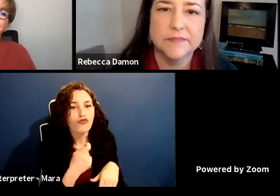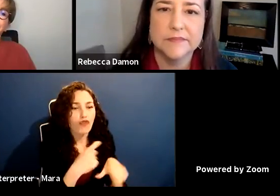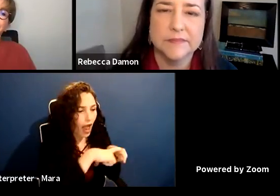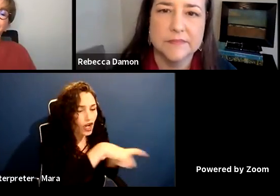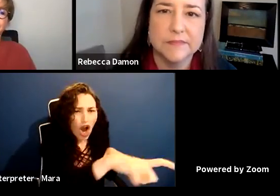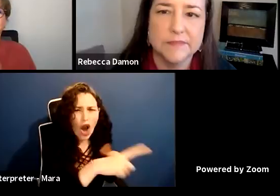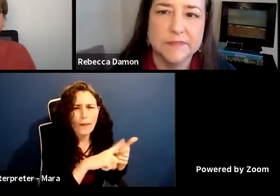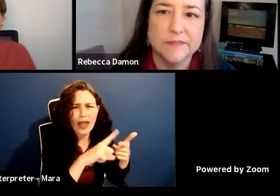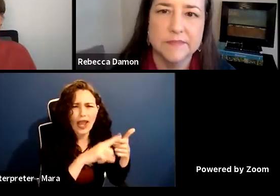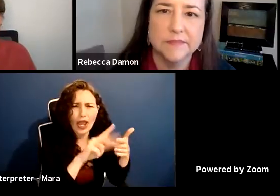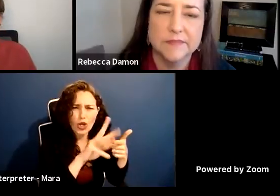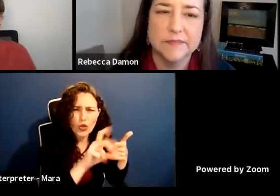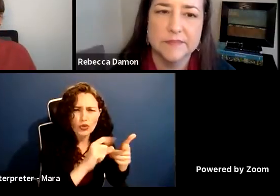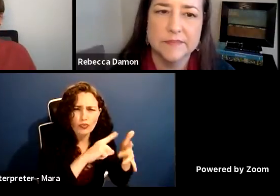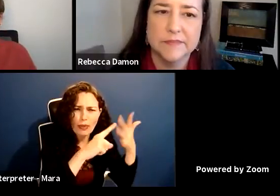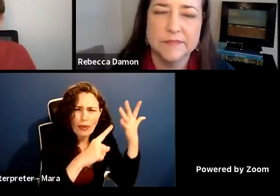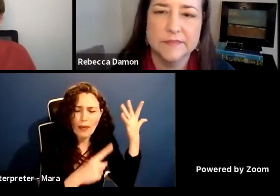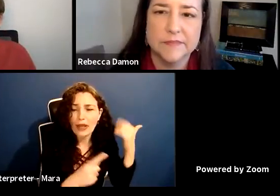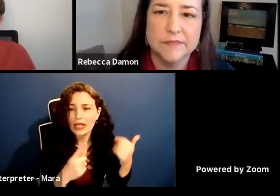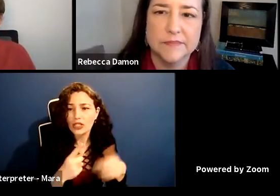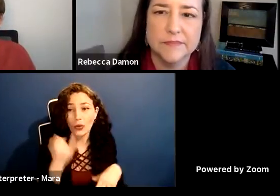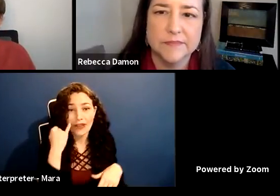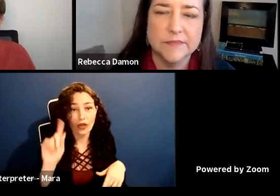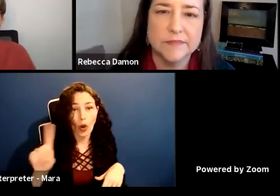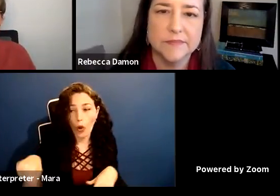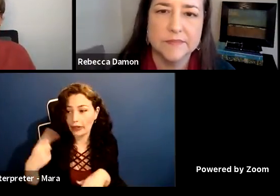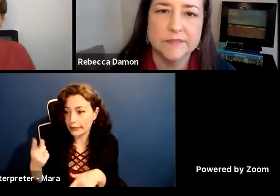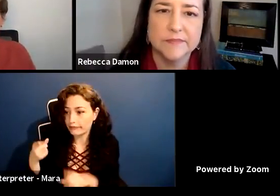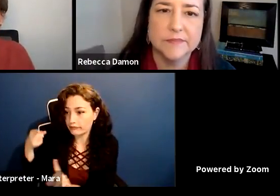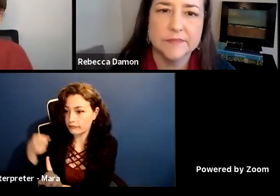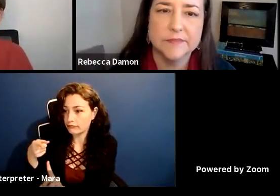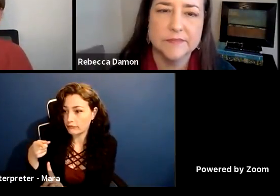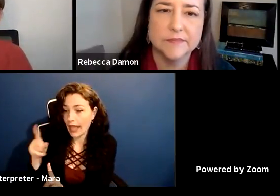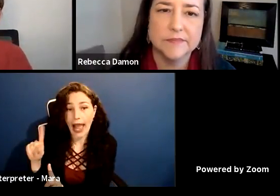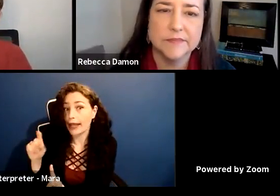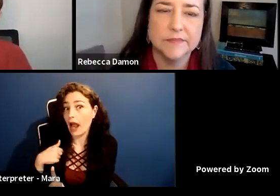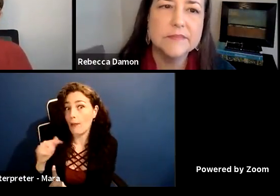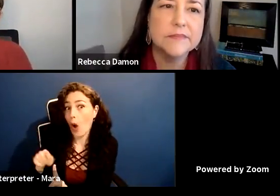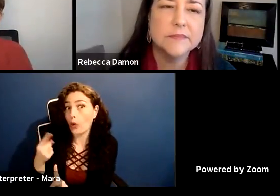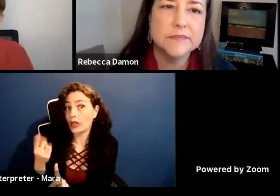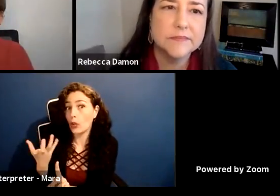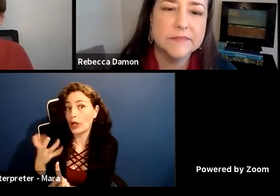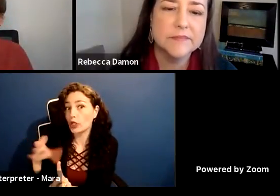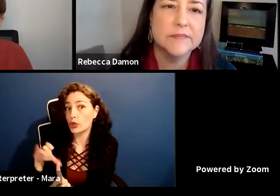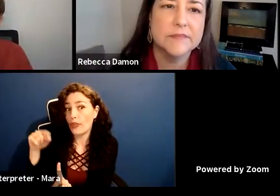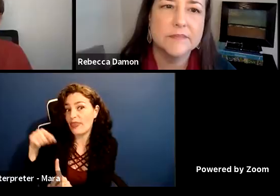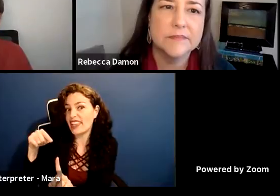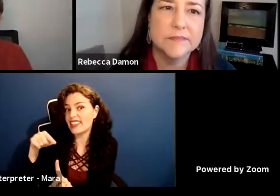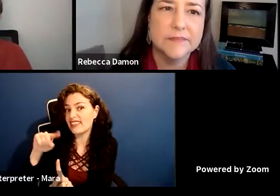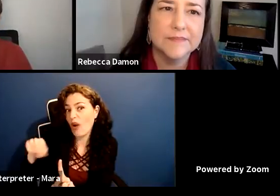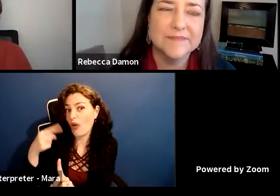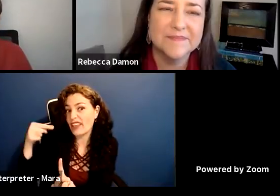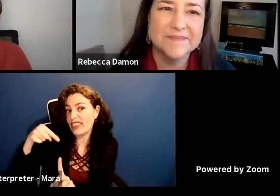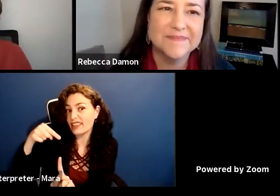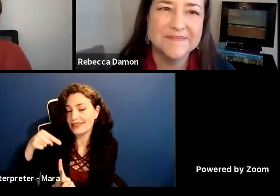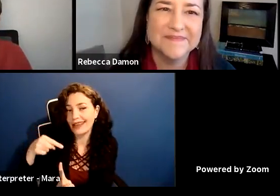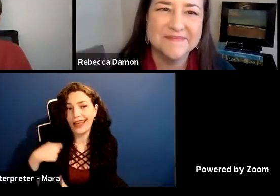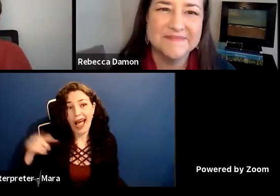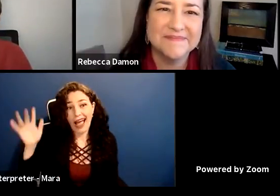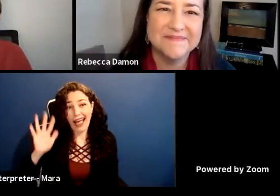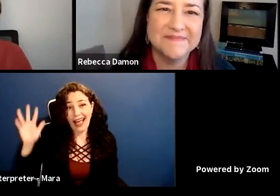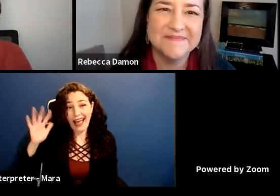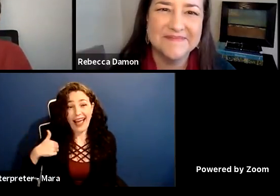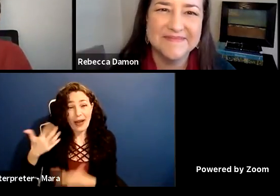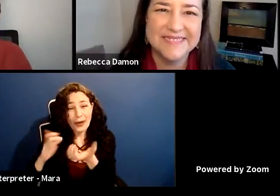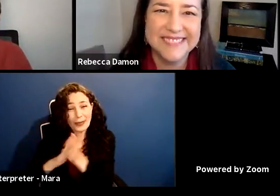lock themselves into, I want to just do this. When I got my first, I wanted to be a DJ on the radio. And in college, the